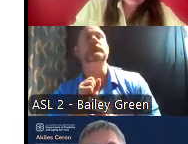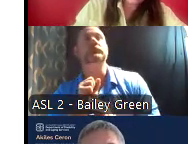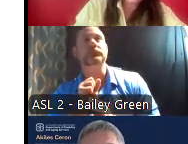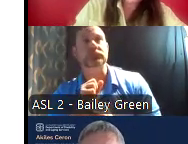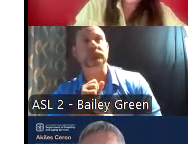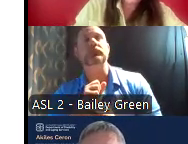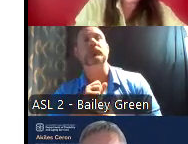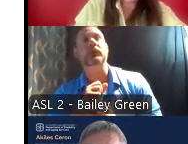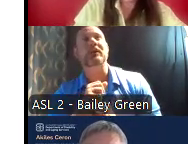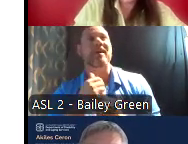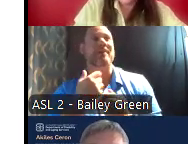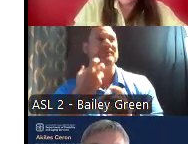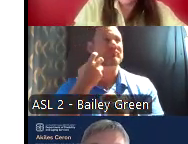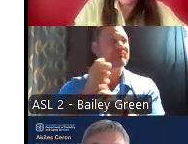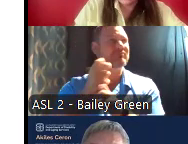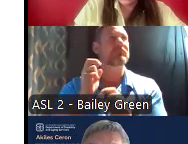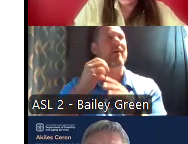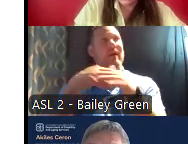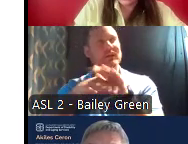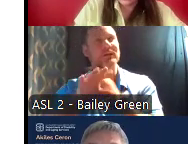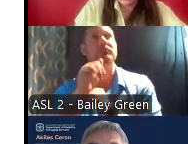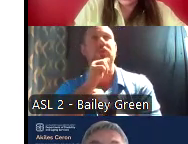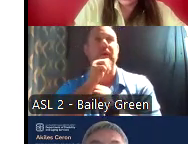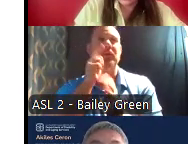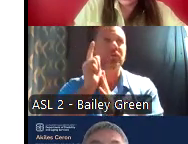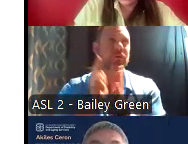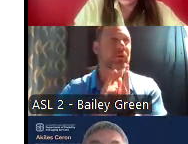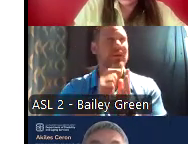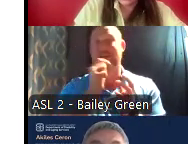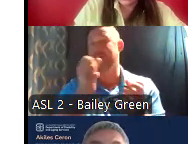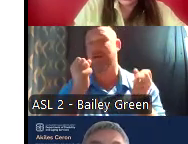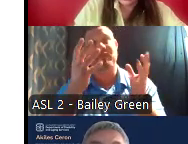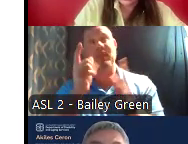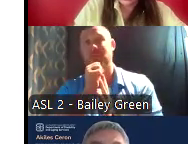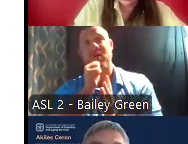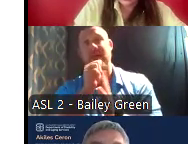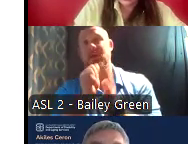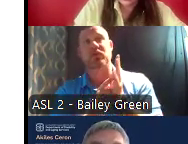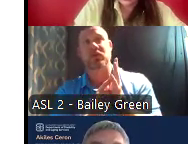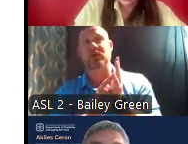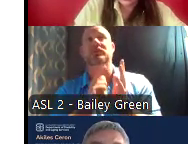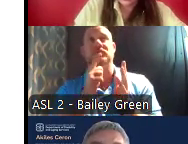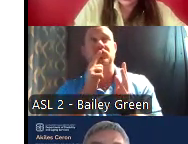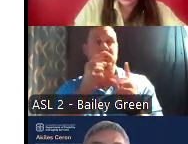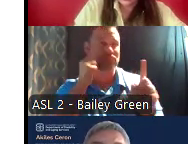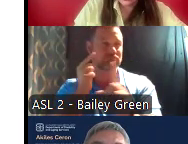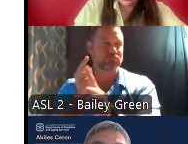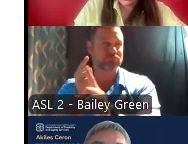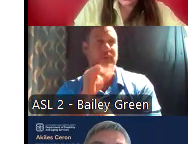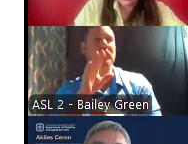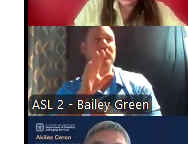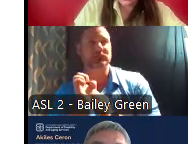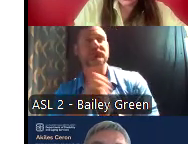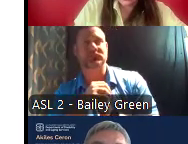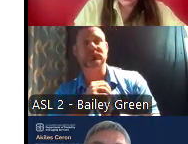having trouble accessing private attorneys. There are not many private attorneys who actually pursue these cases,